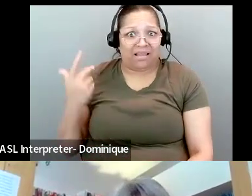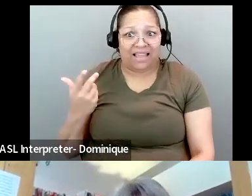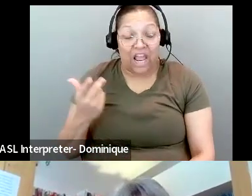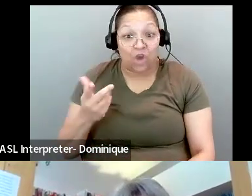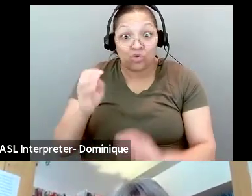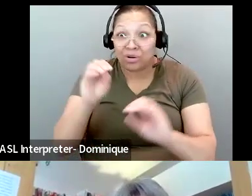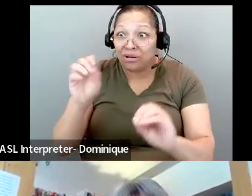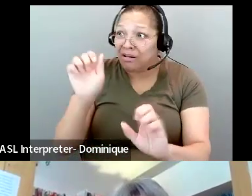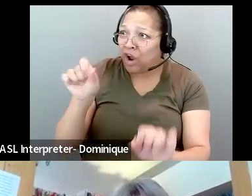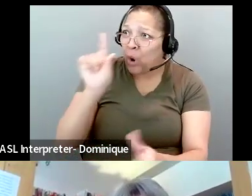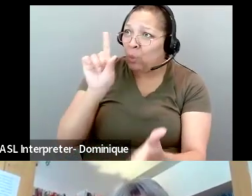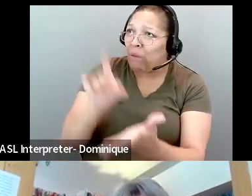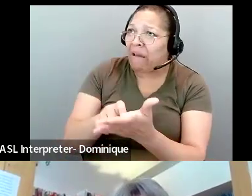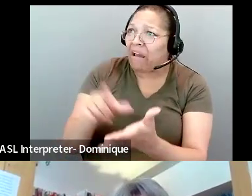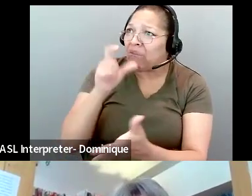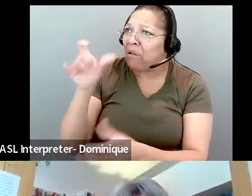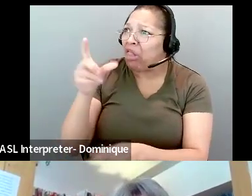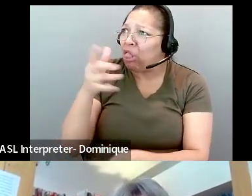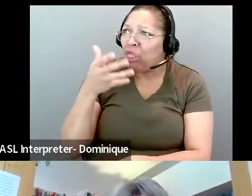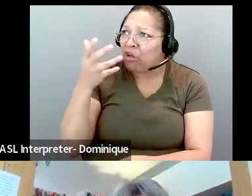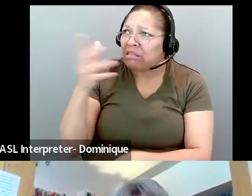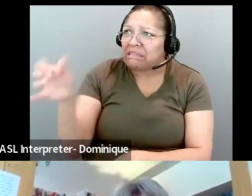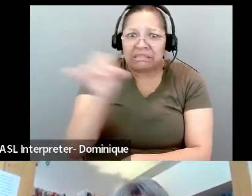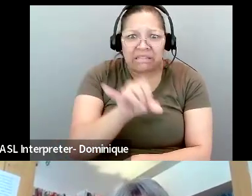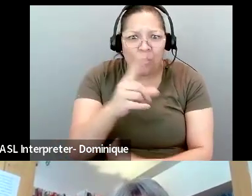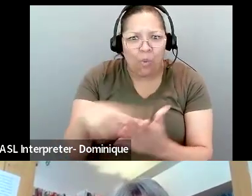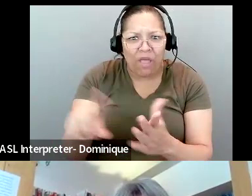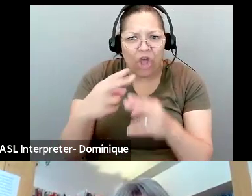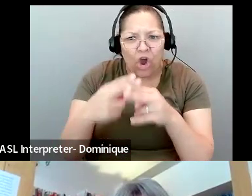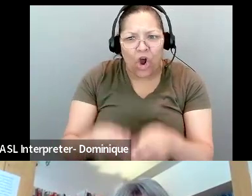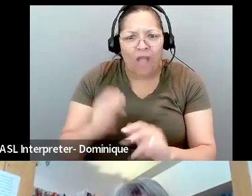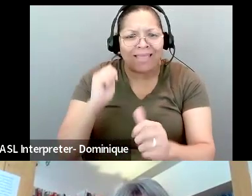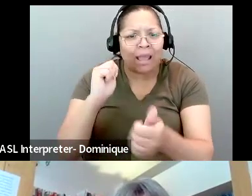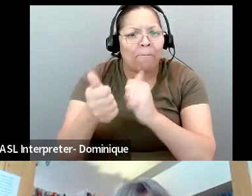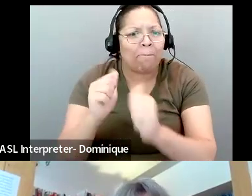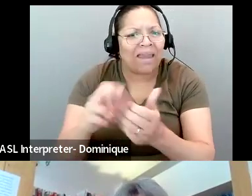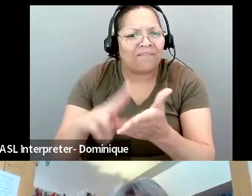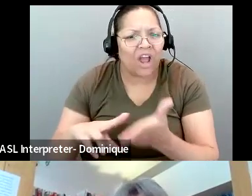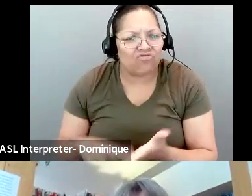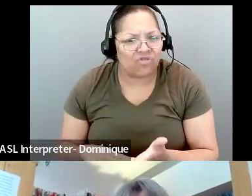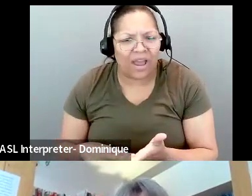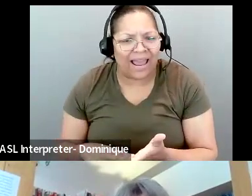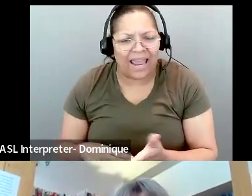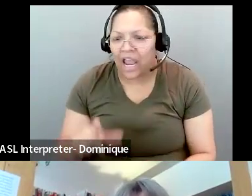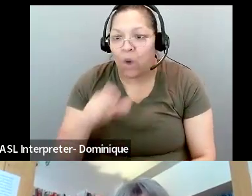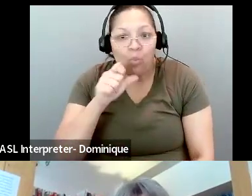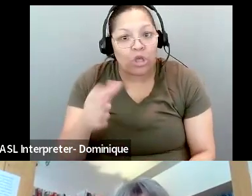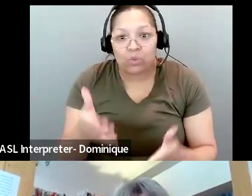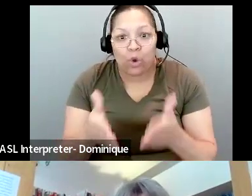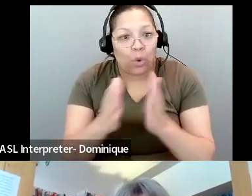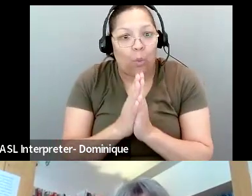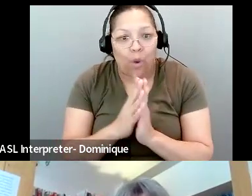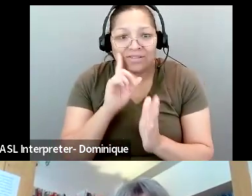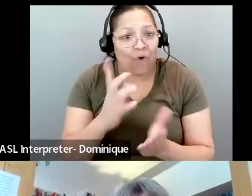nothing recognizable in what they're calling a competitive contract. It wasn't, a request